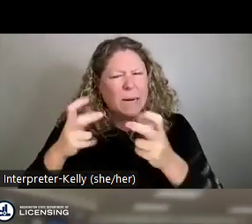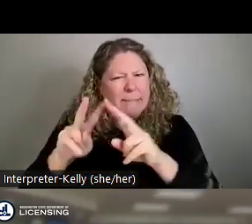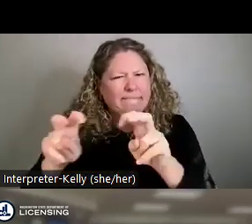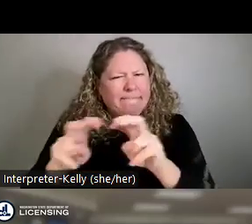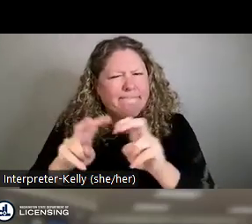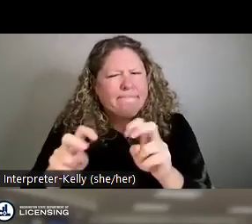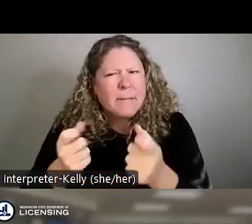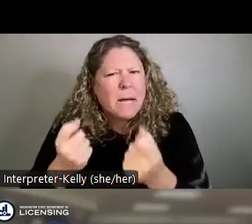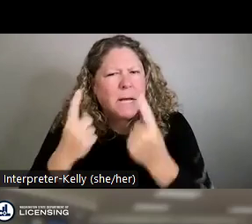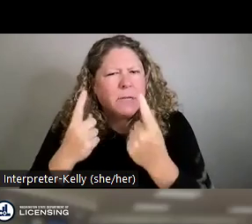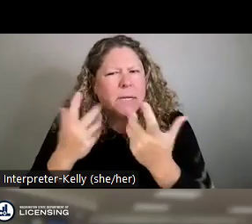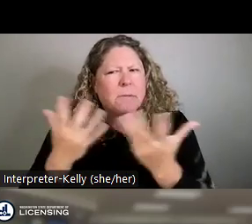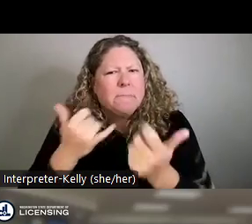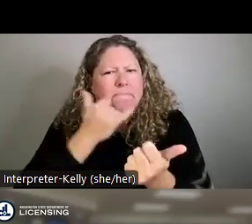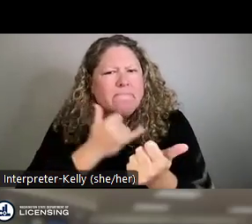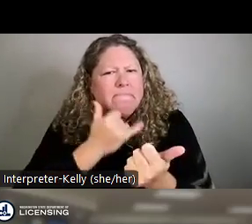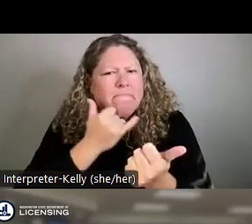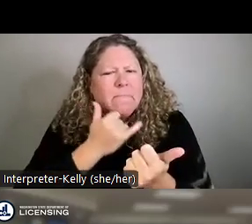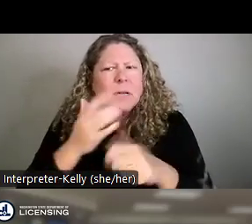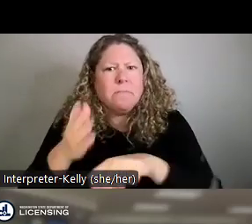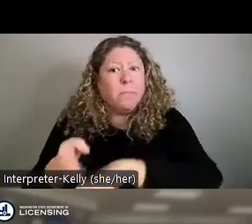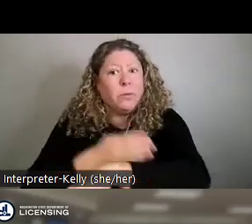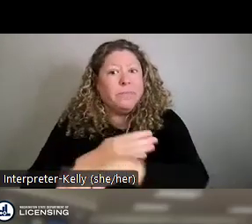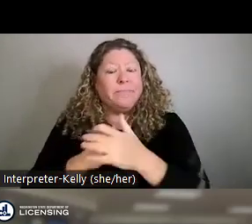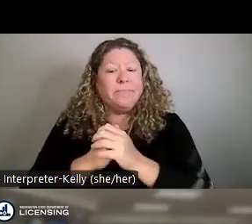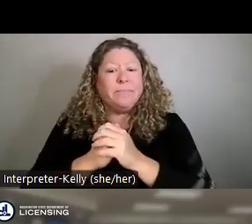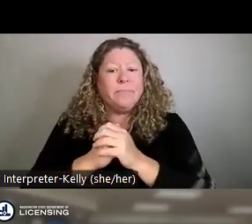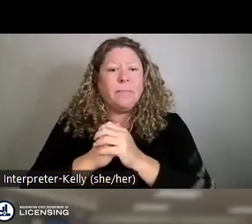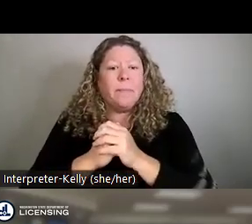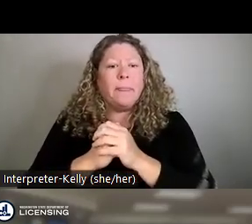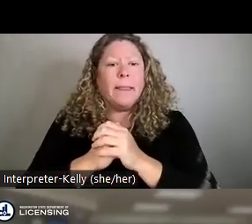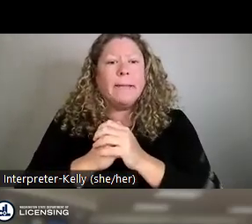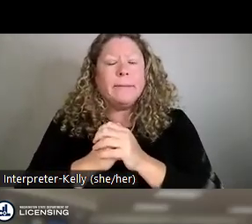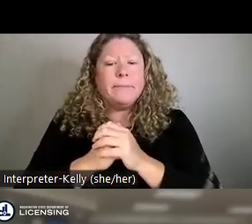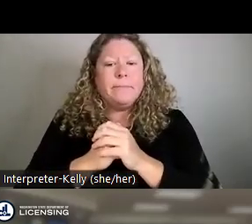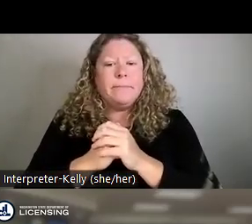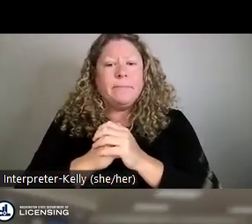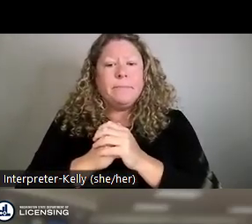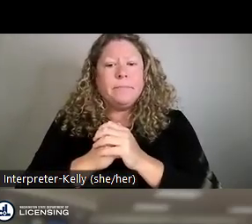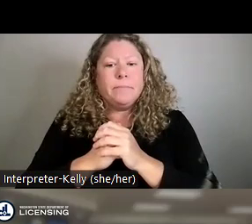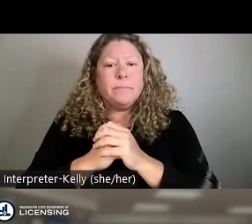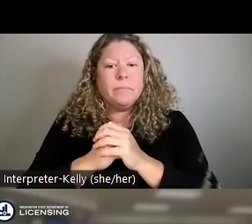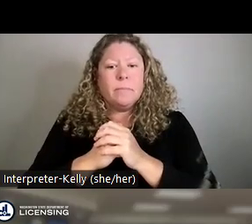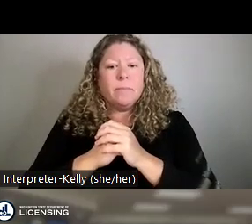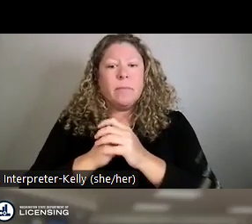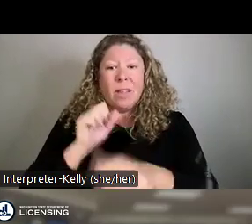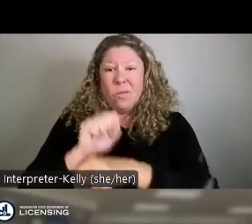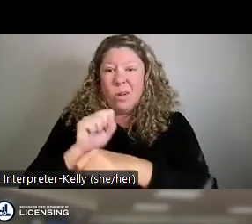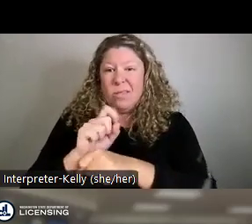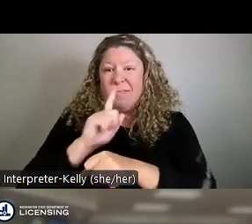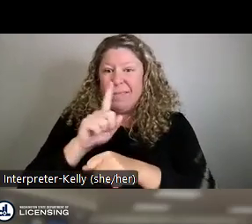make improvements. And this work, as you'll hear later in the presentation, ended up touching nearly all of our